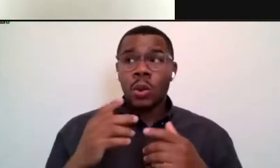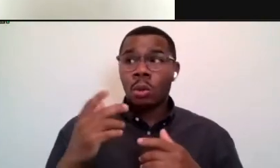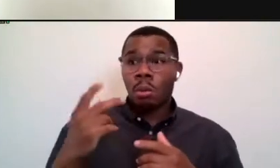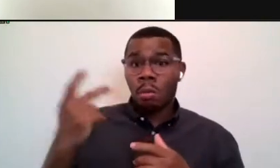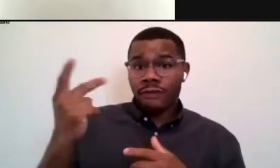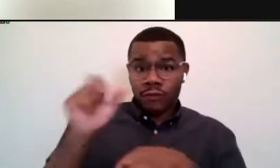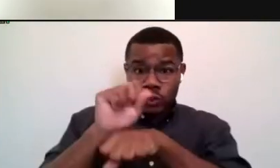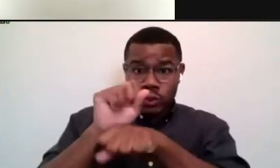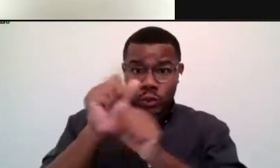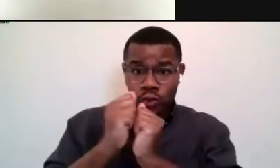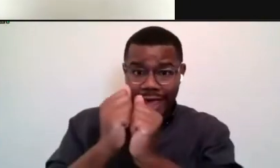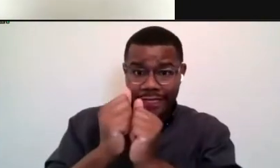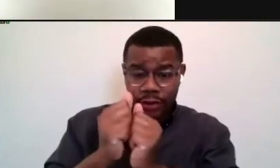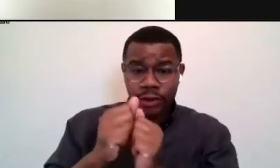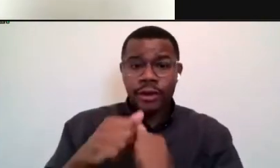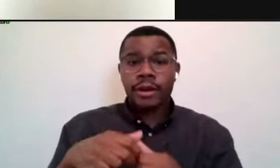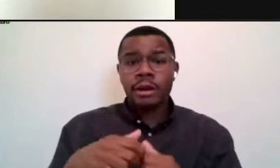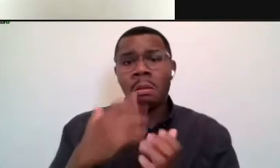partially through a grant through NET,